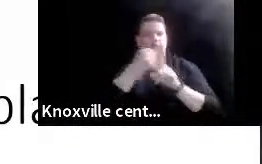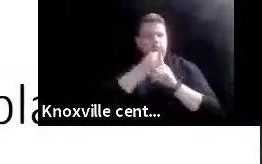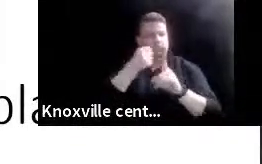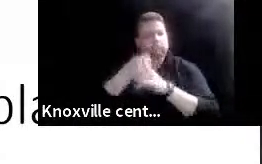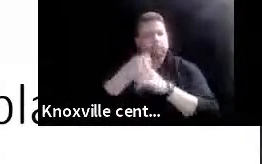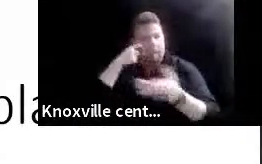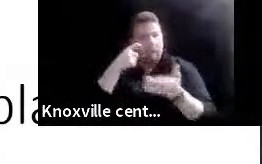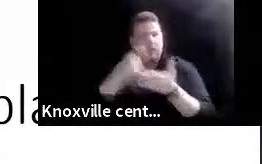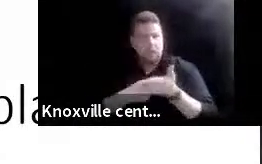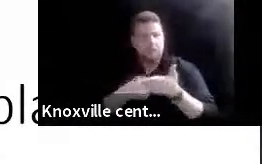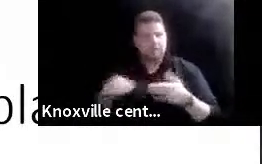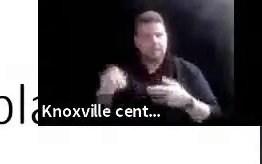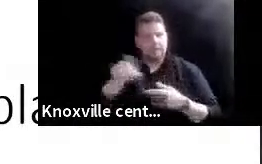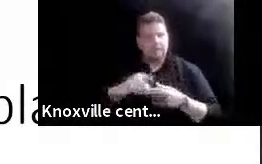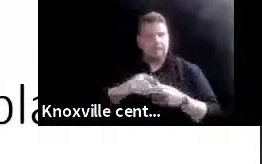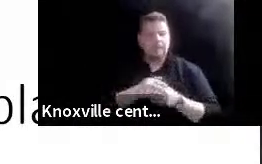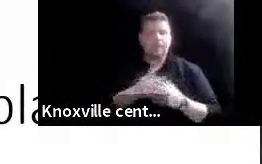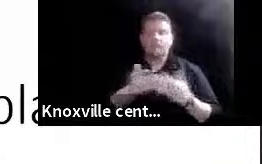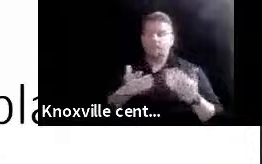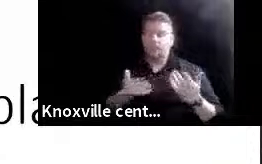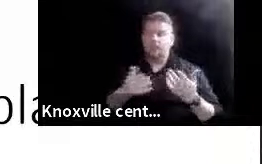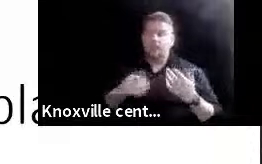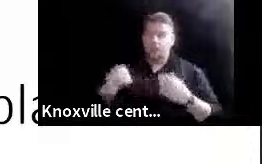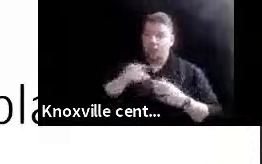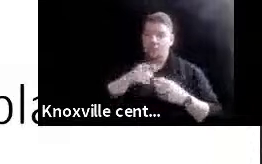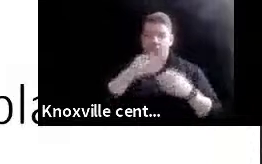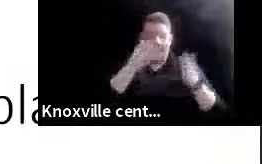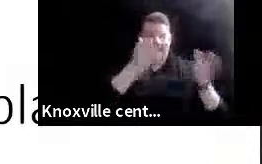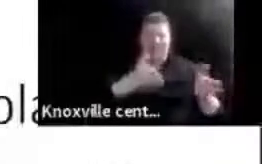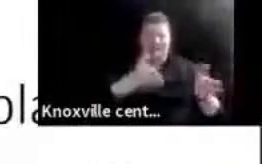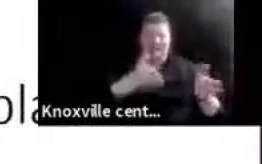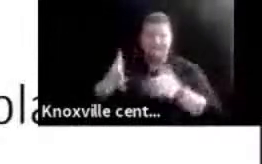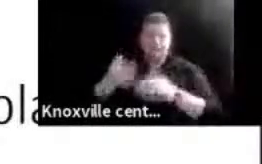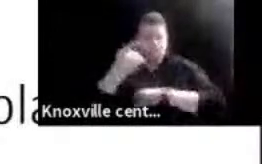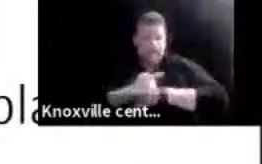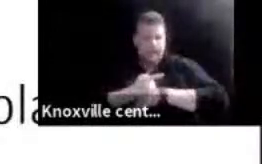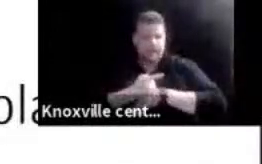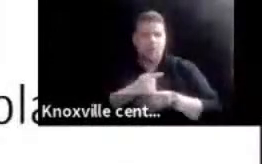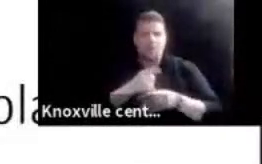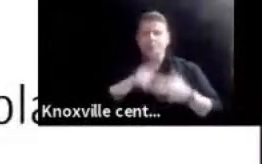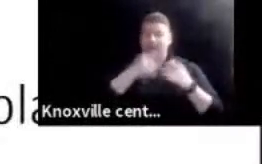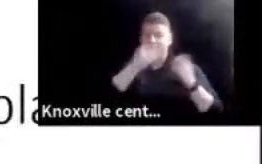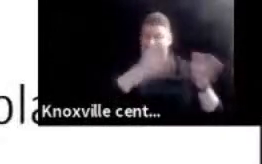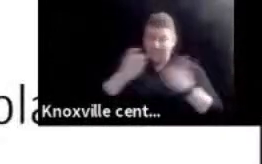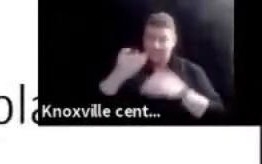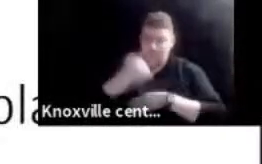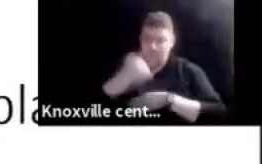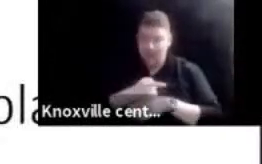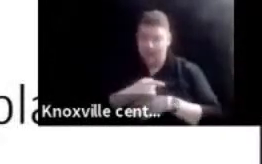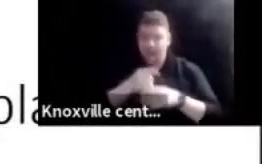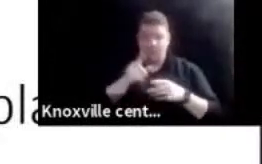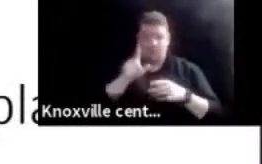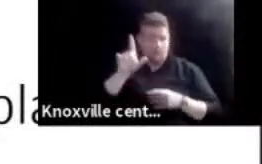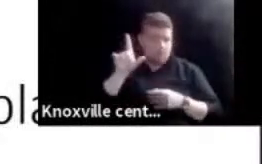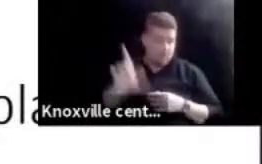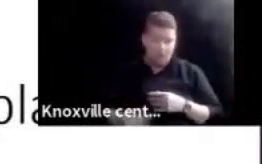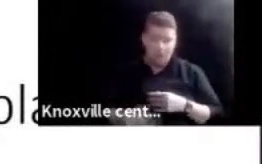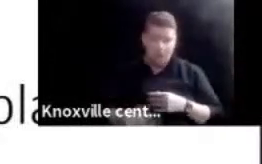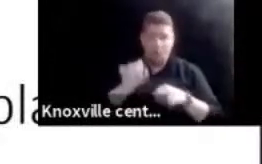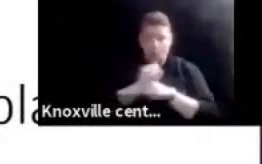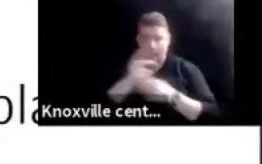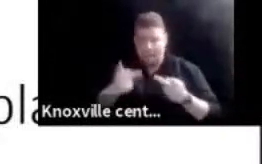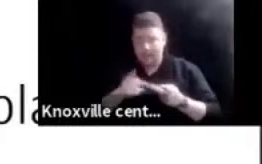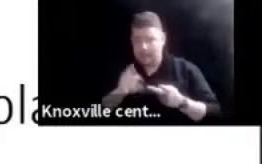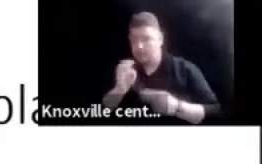there. And so those are individual days. So what individual days are showing very, very low workplace